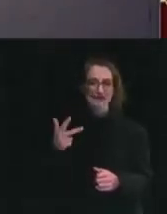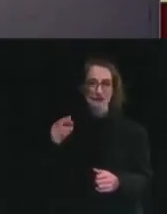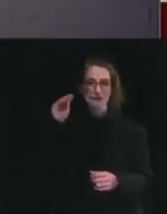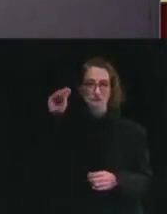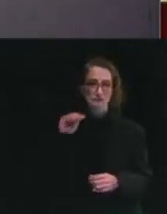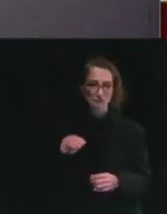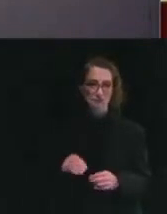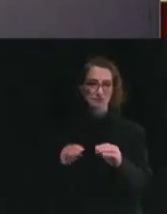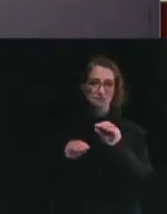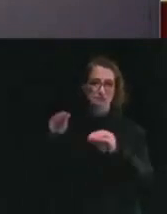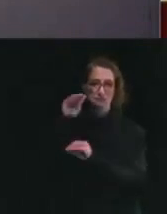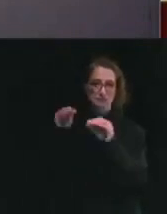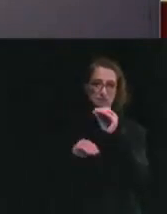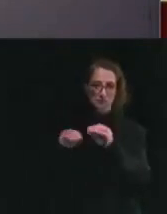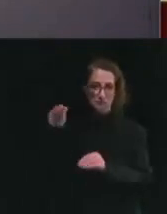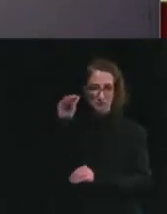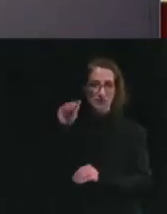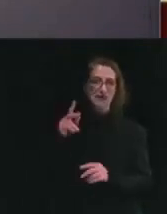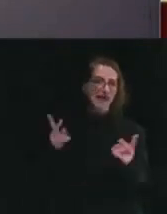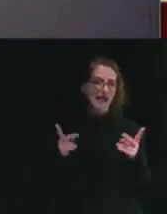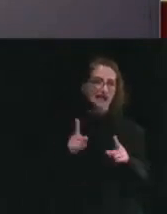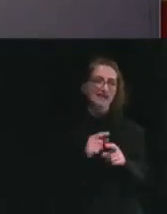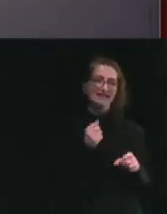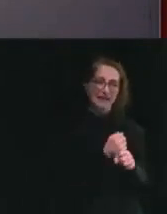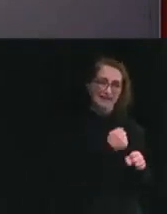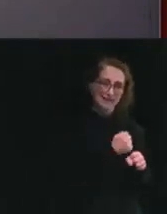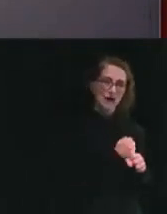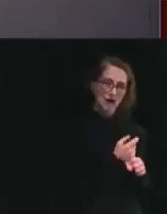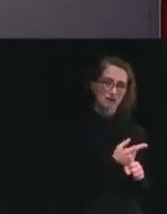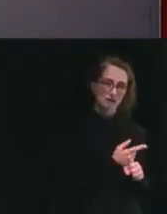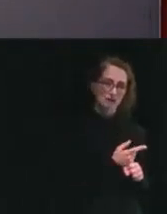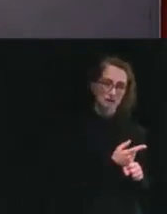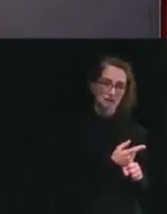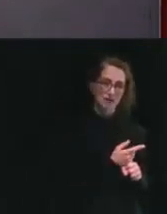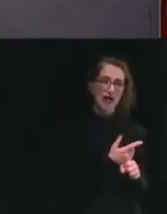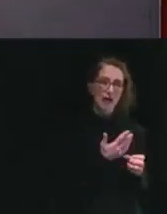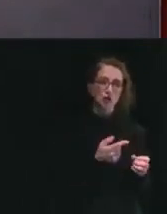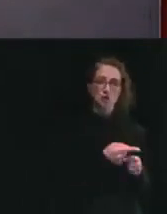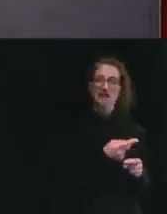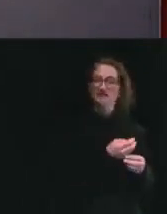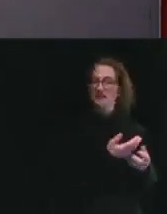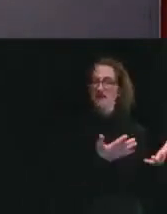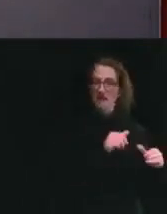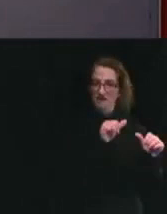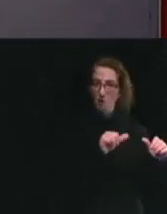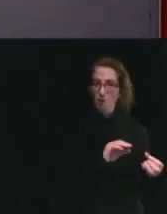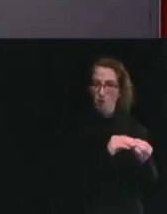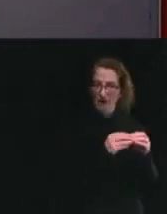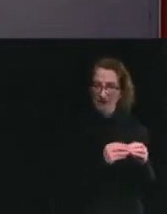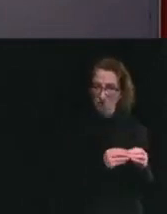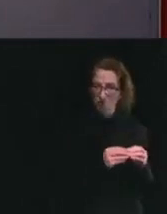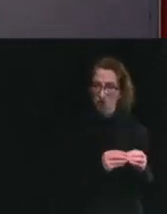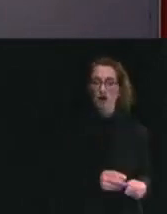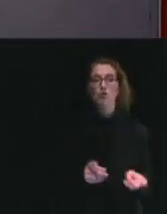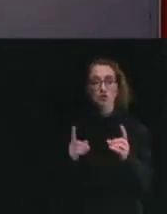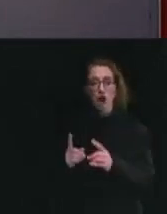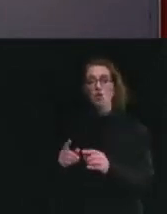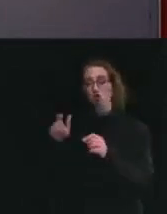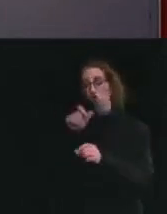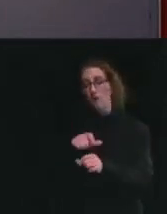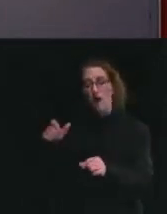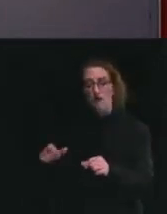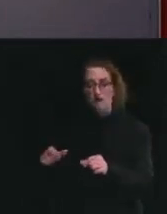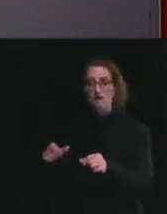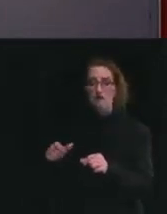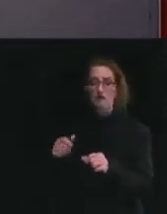third. And it's pretty similar to as it was with professions. Everything here is pretty diverse, as well